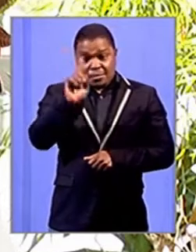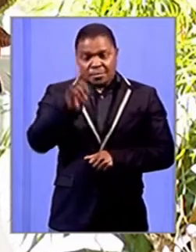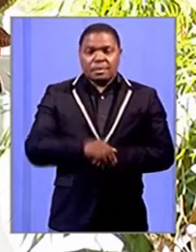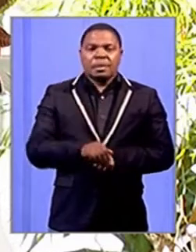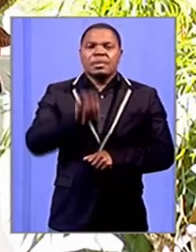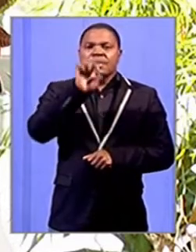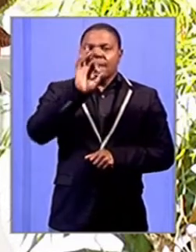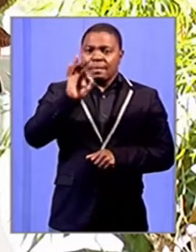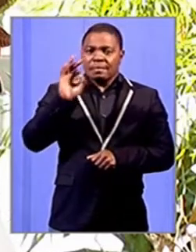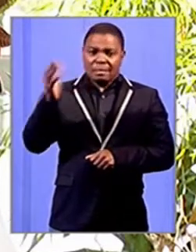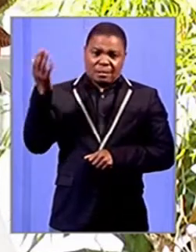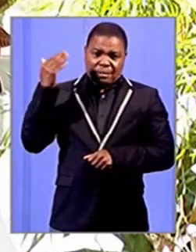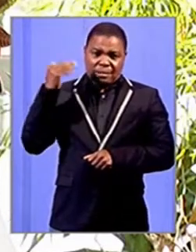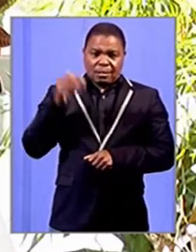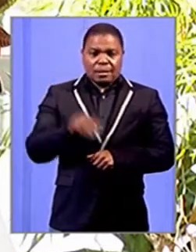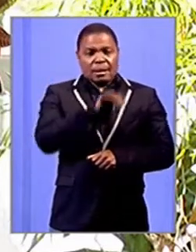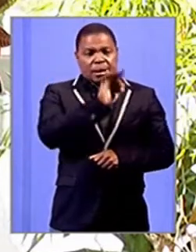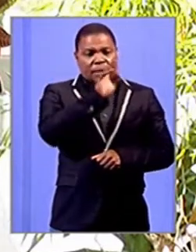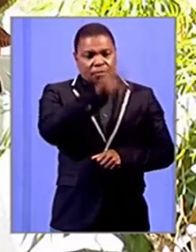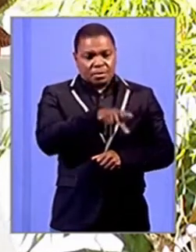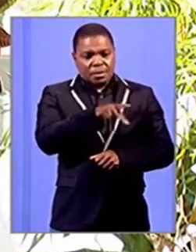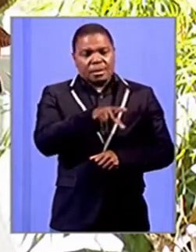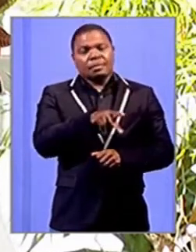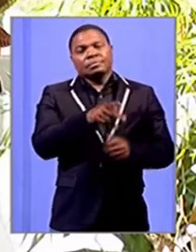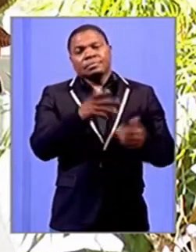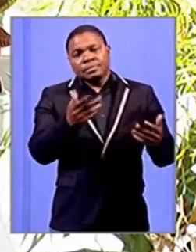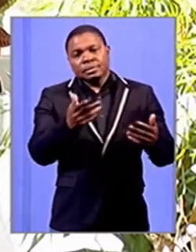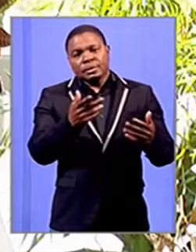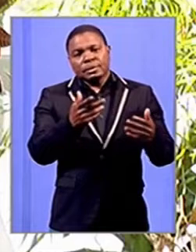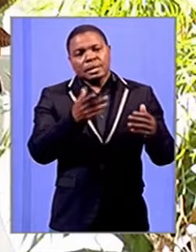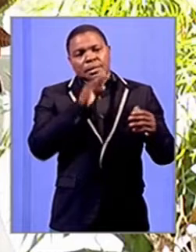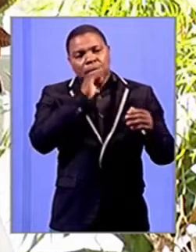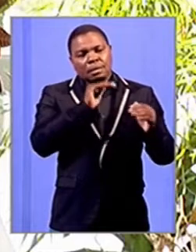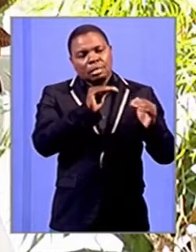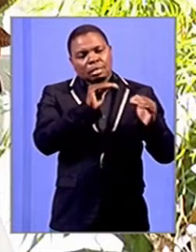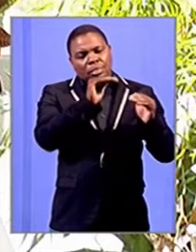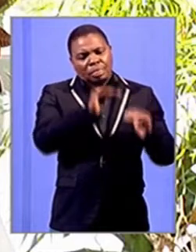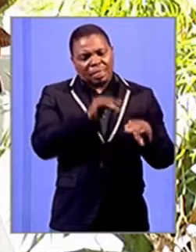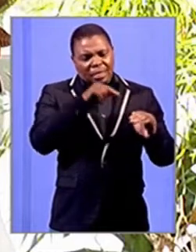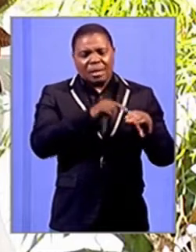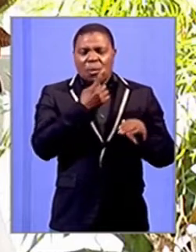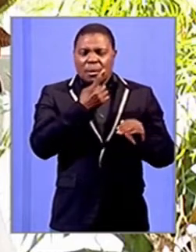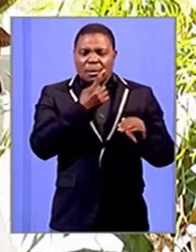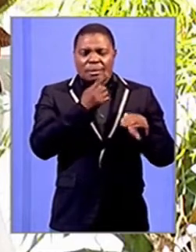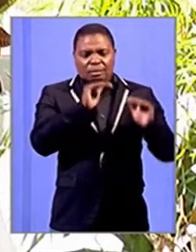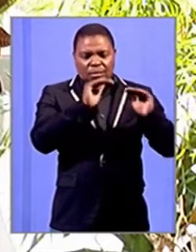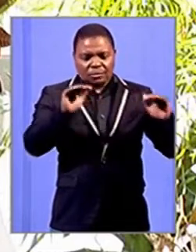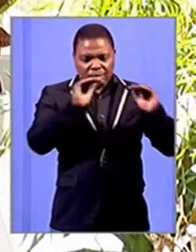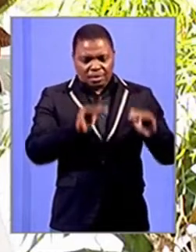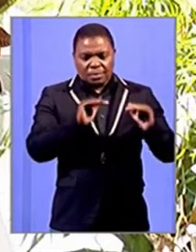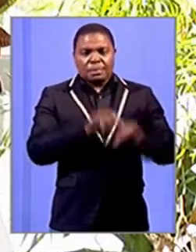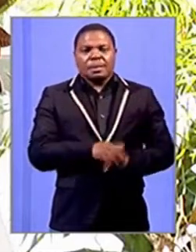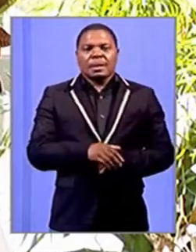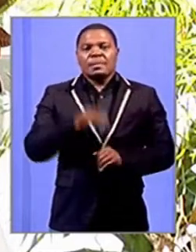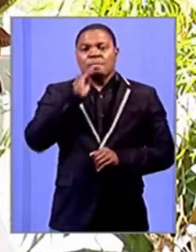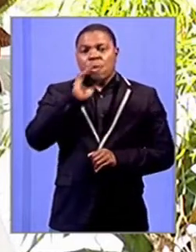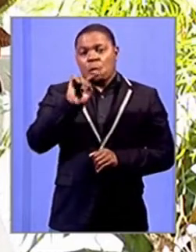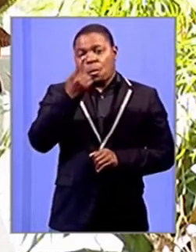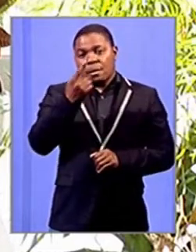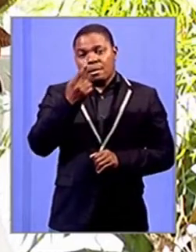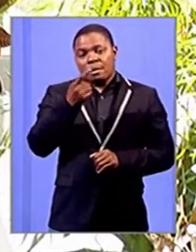has pushed the IFP one level down. So it means then one of the parties that